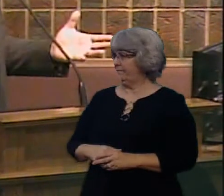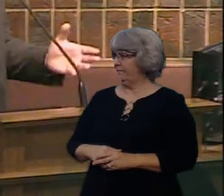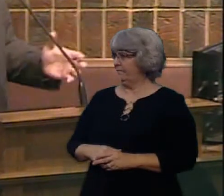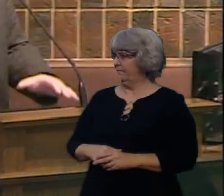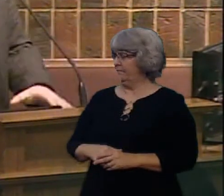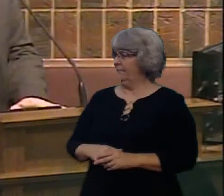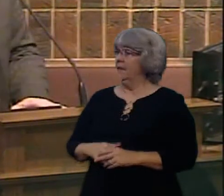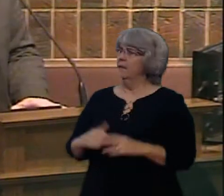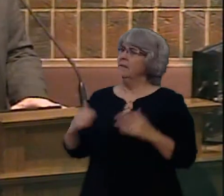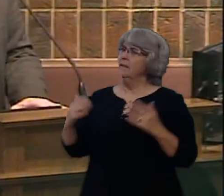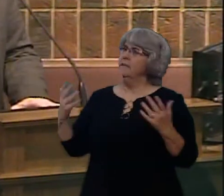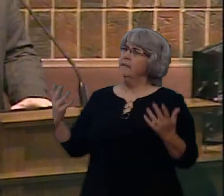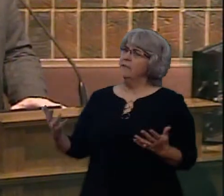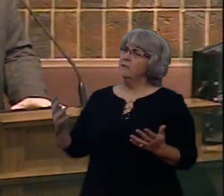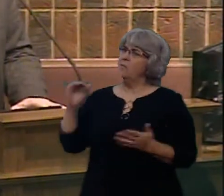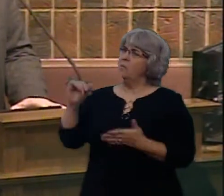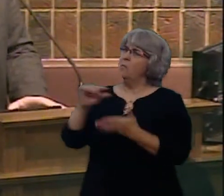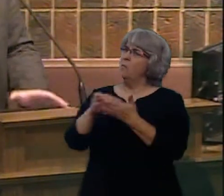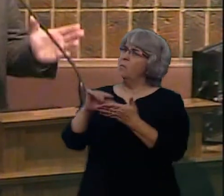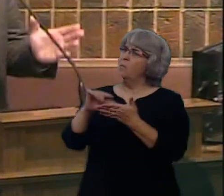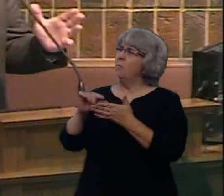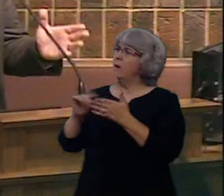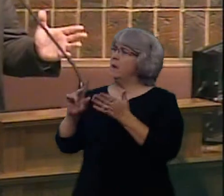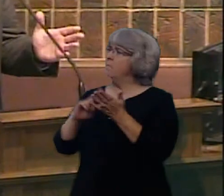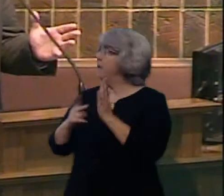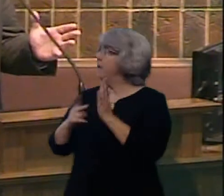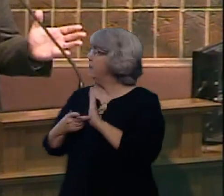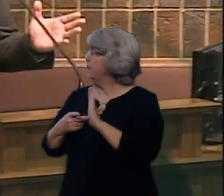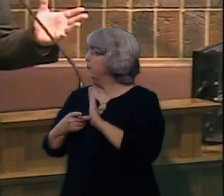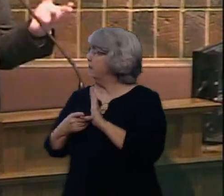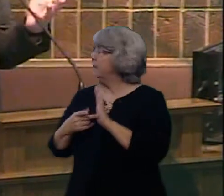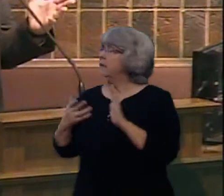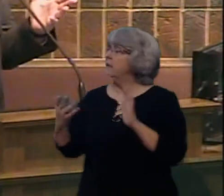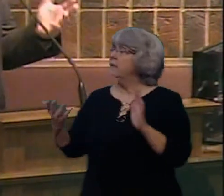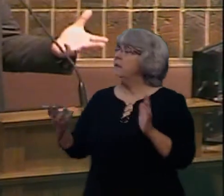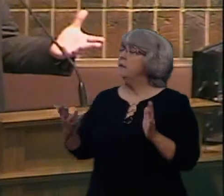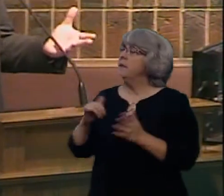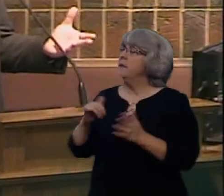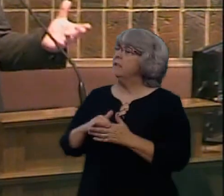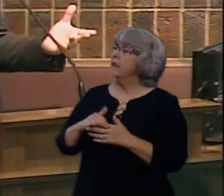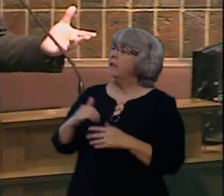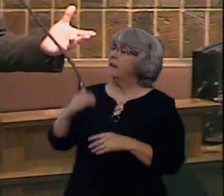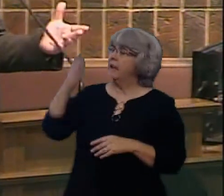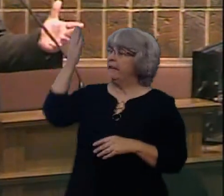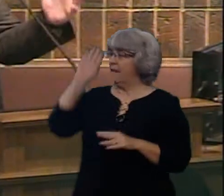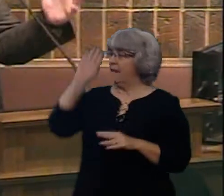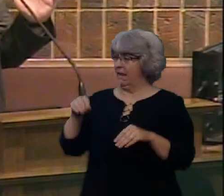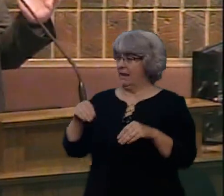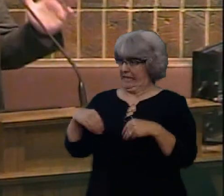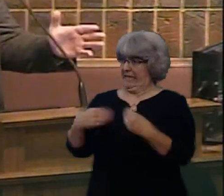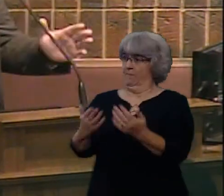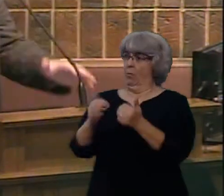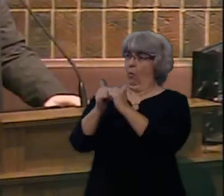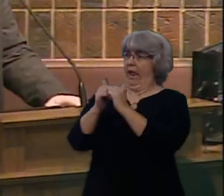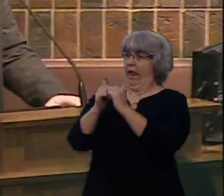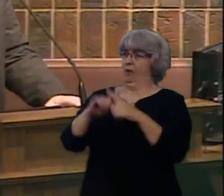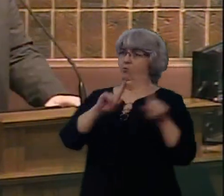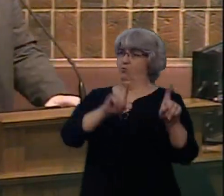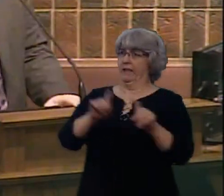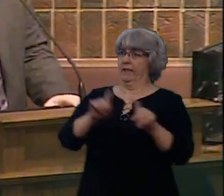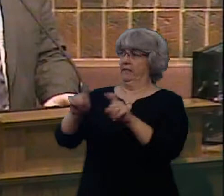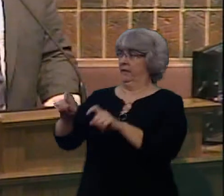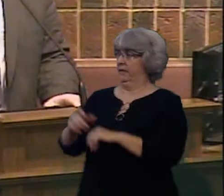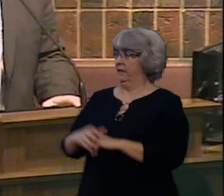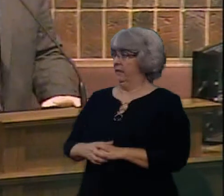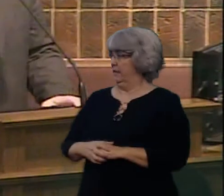what is this passage mean? Well, essentially, God is giving them a test to say, "Hey, how do you know if a prophet is